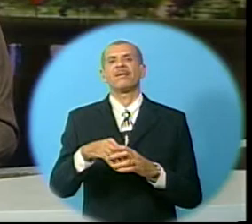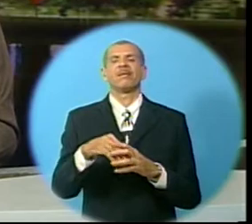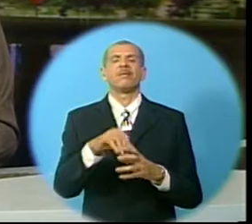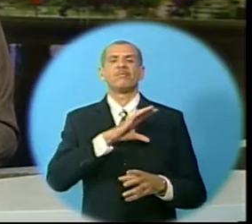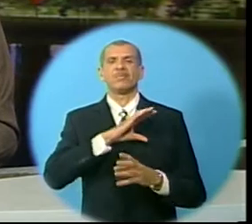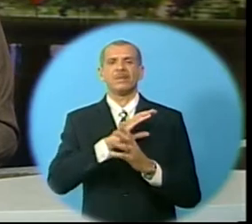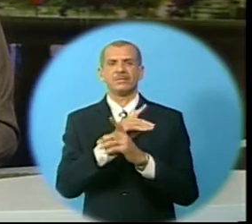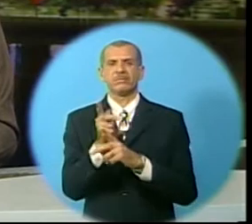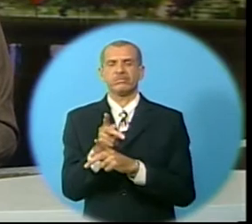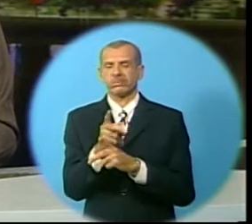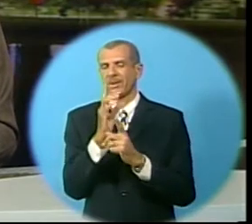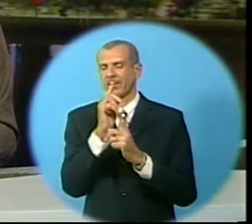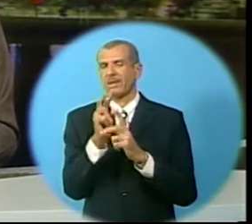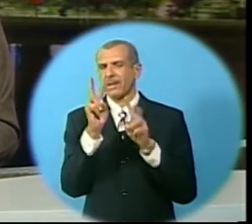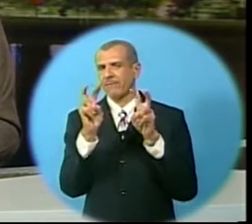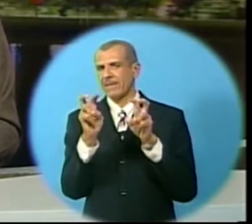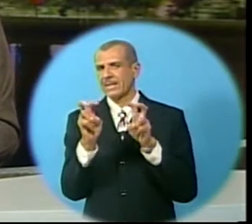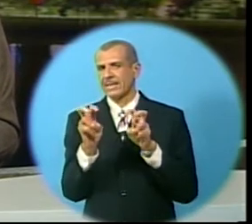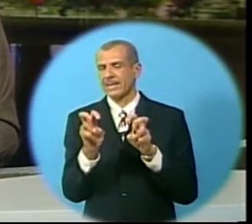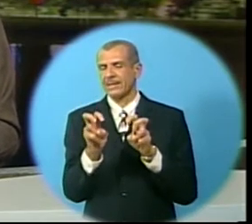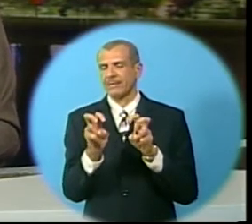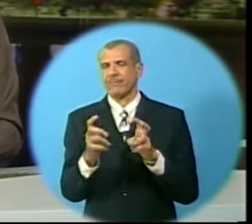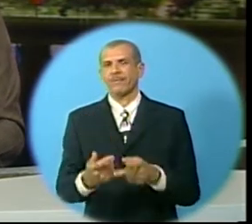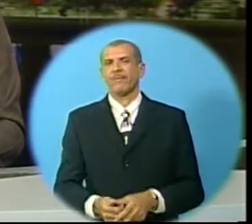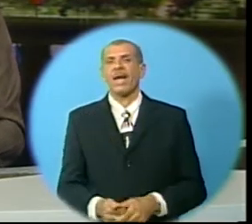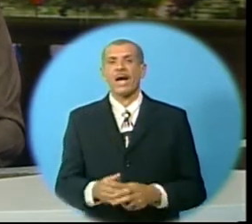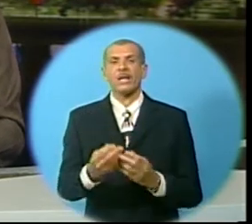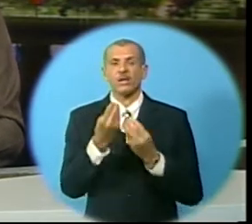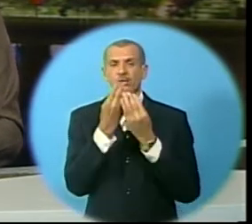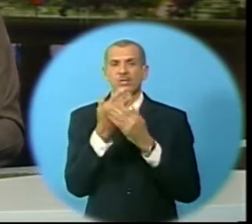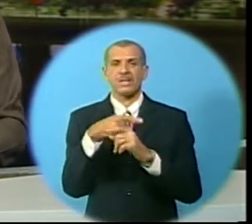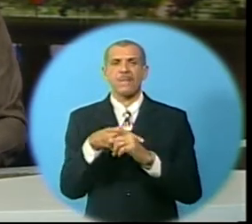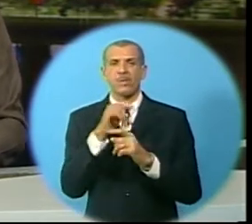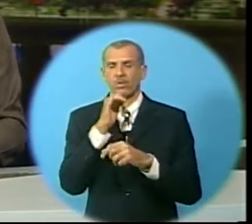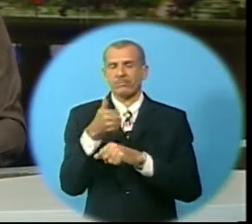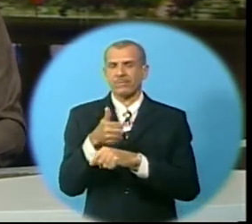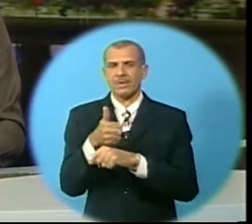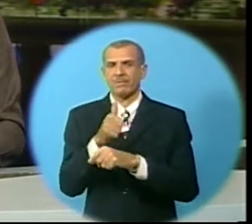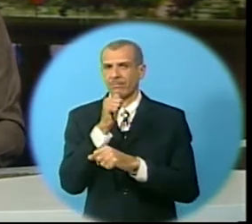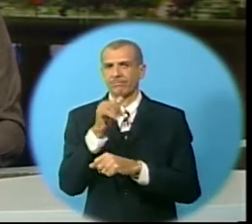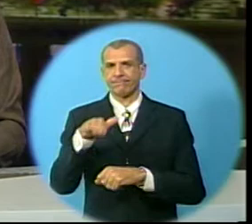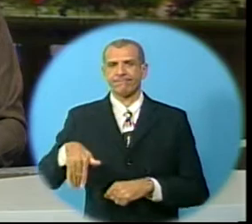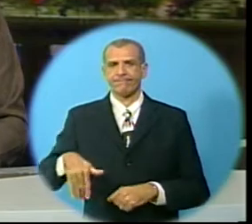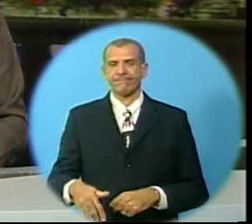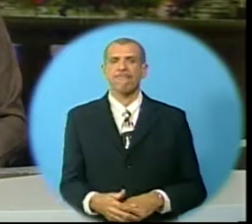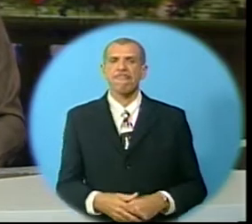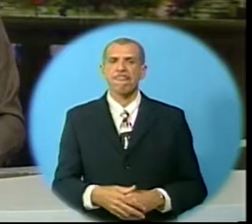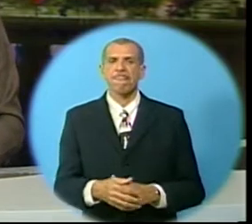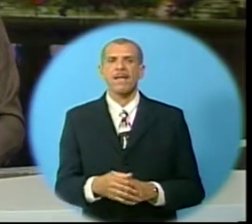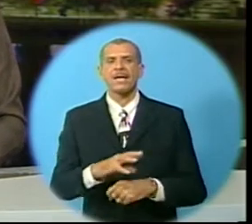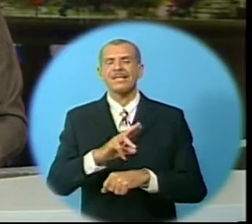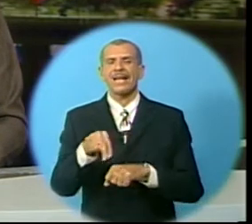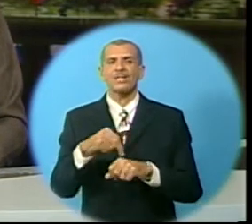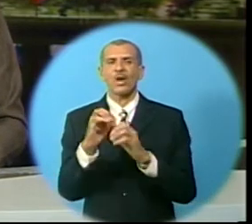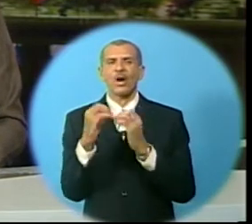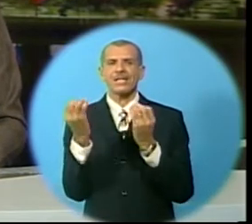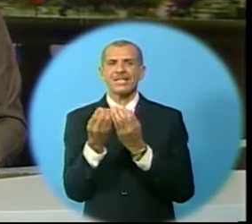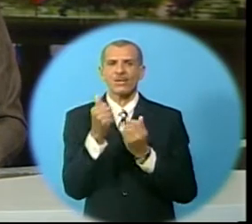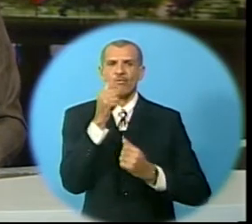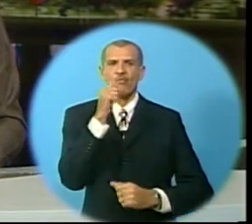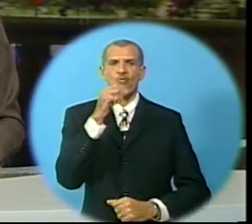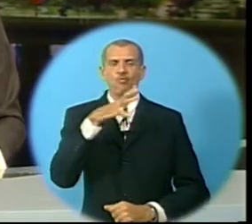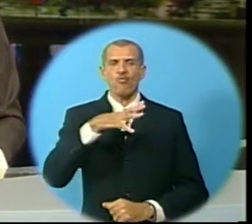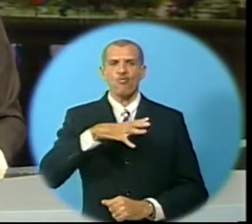assisting police with their investigations. Up until news time, no charges had been laid. Well, the National Organization